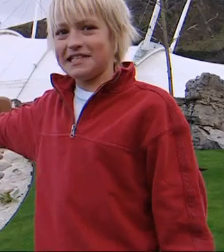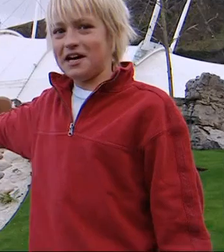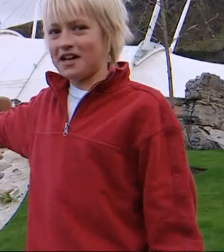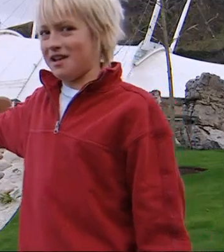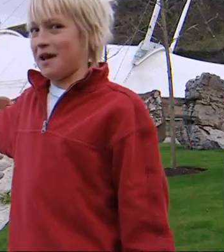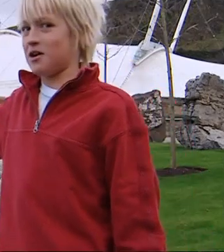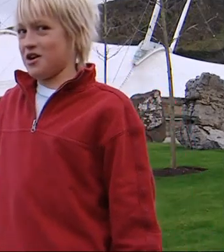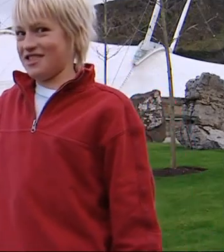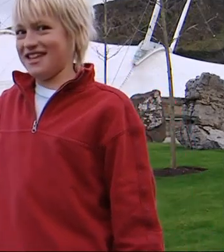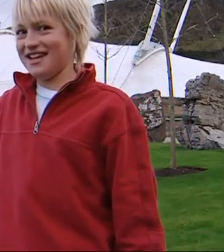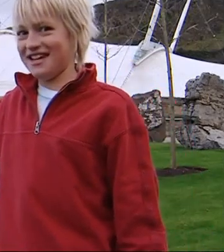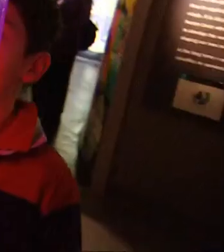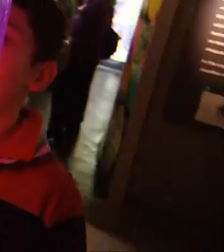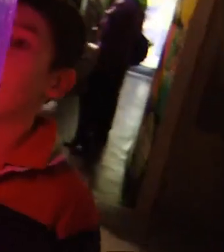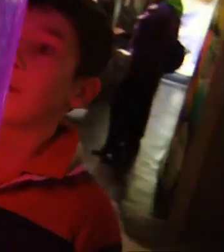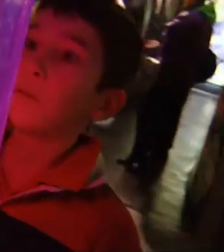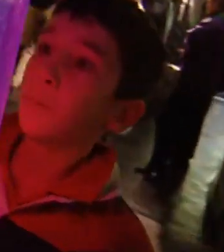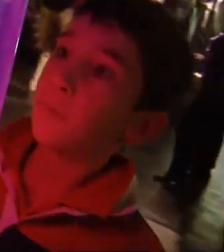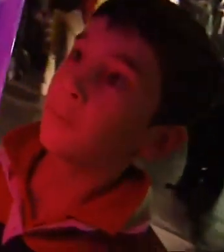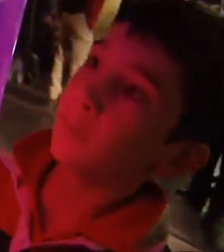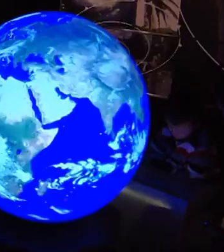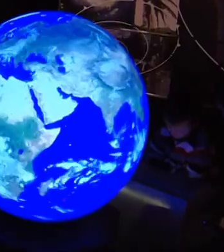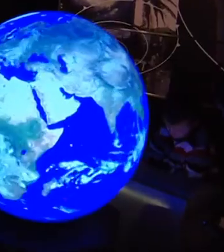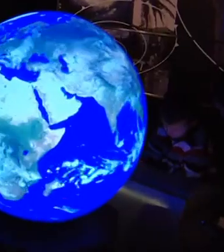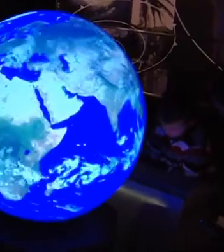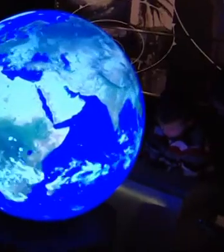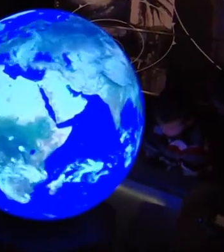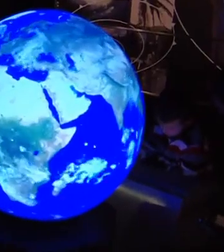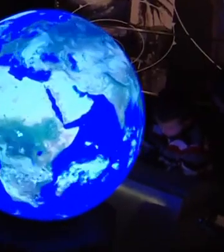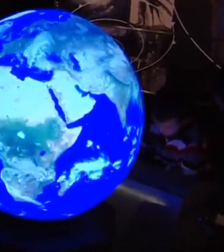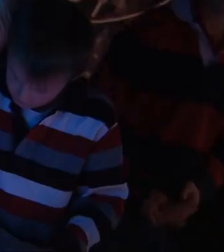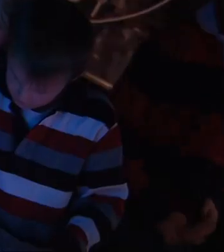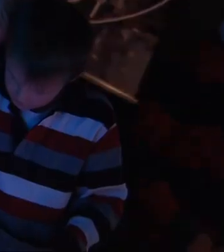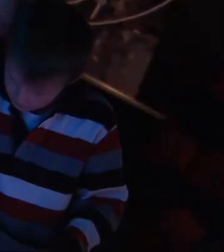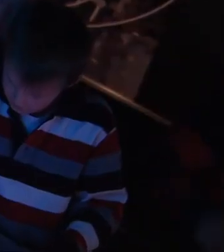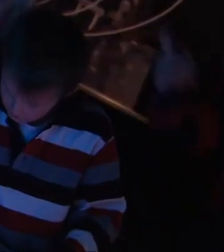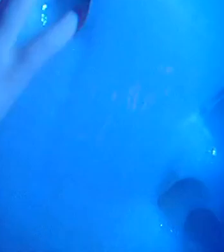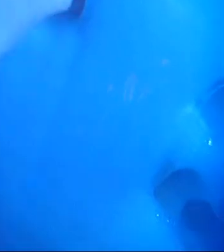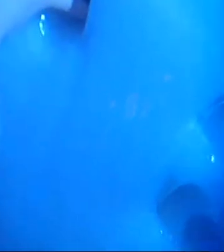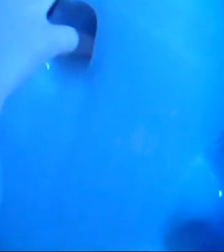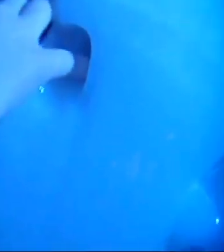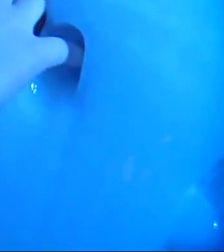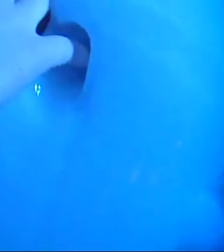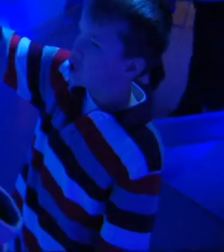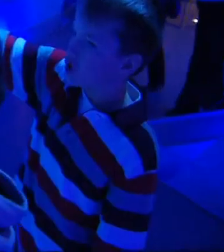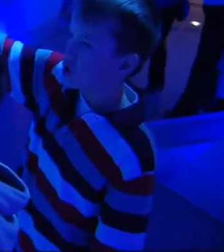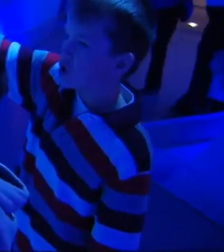This is our dynamic Earth. It's a museum all about the planet.